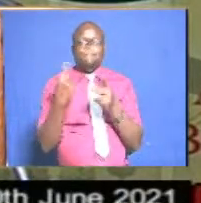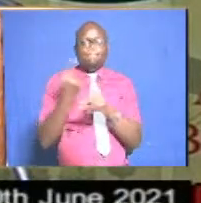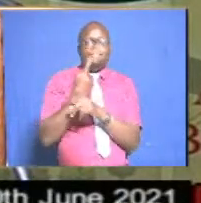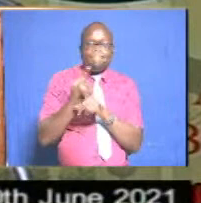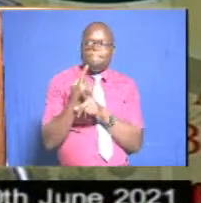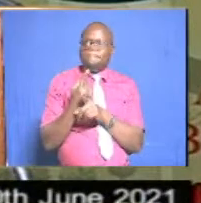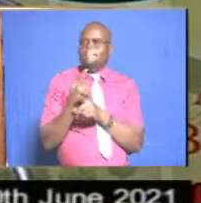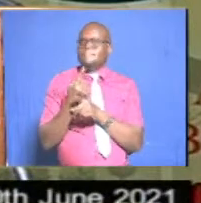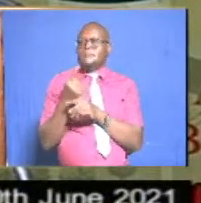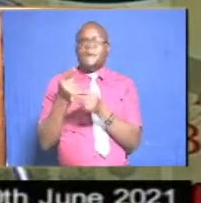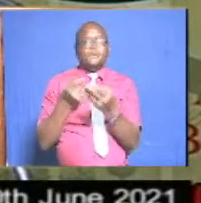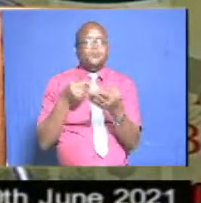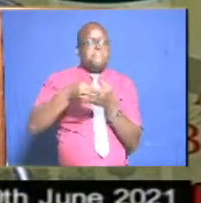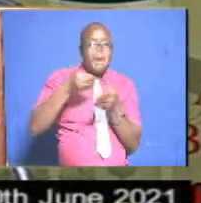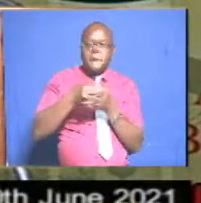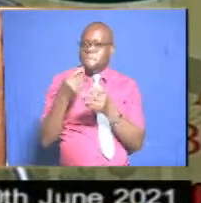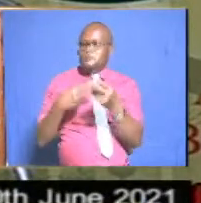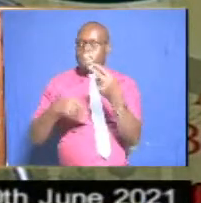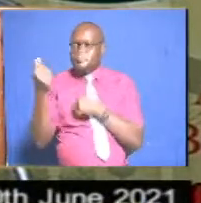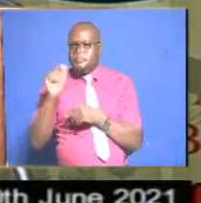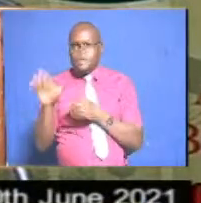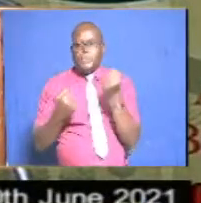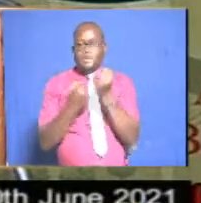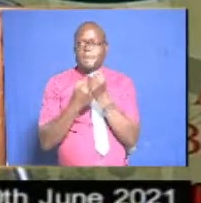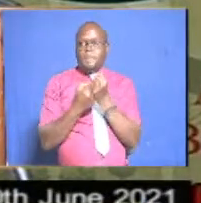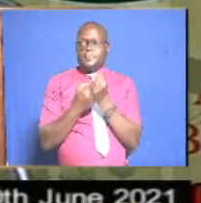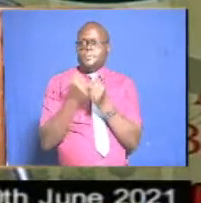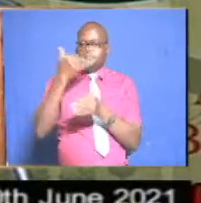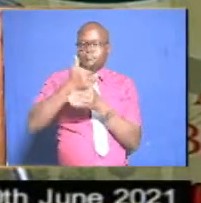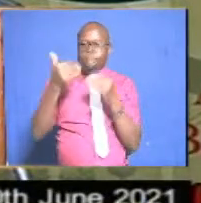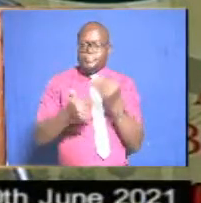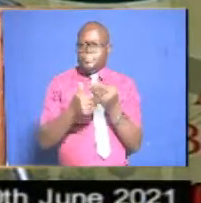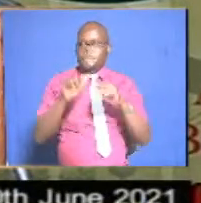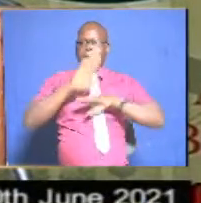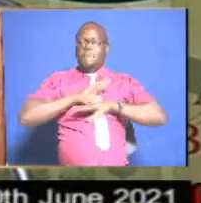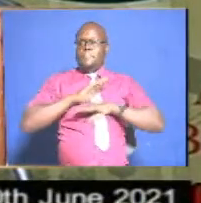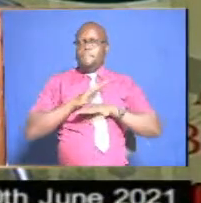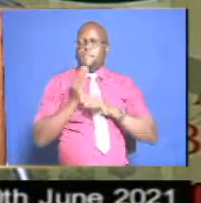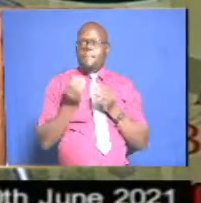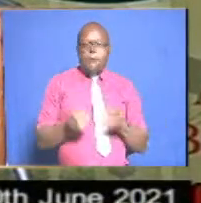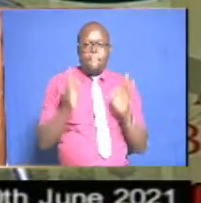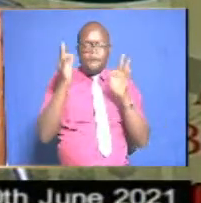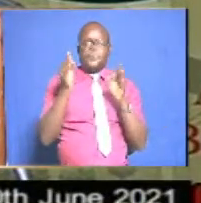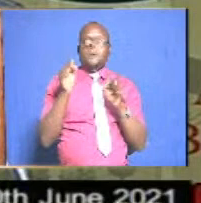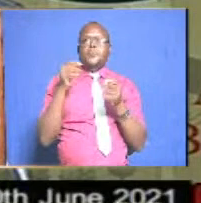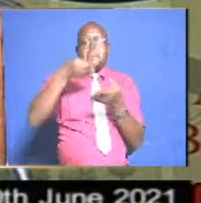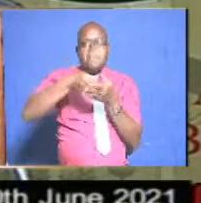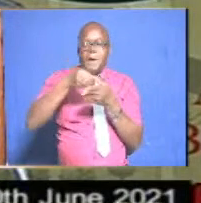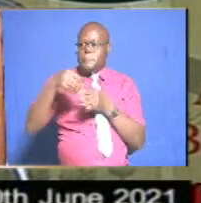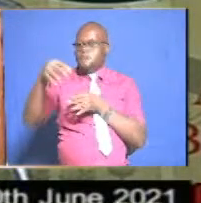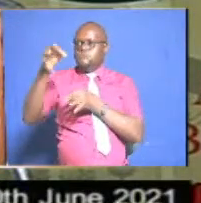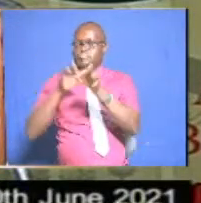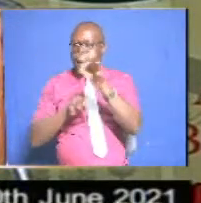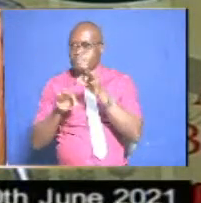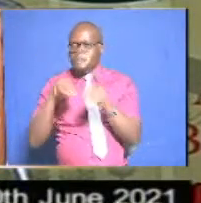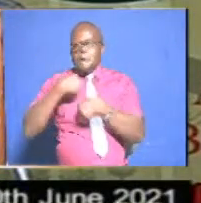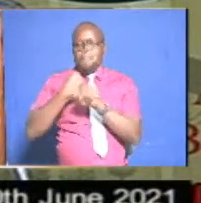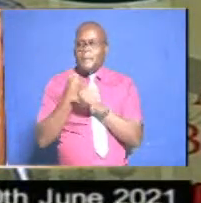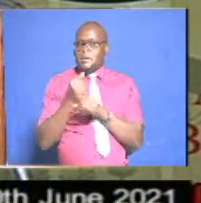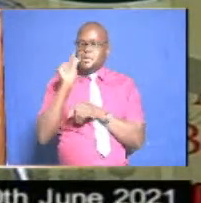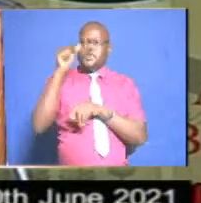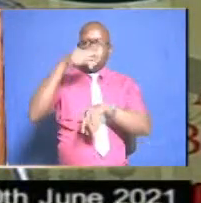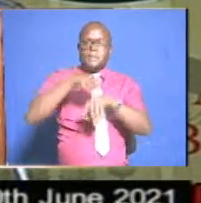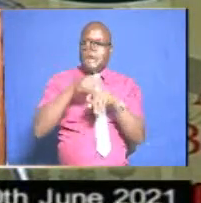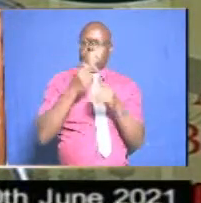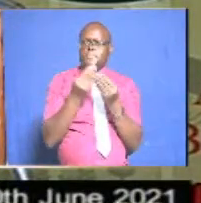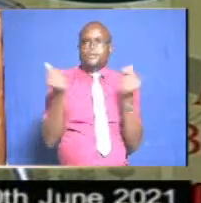of remittances, will support build-up of adequate levels of official foreign exchange reserves, creating buffers against short-term shocks